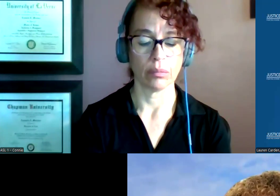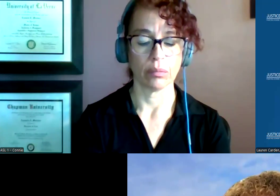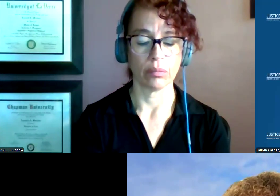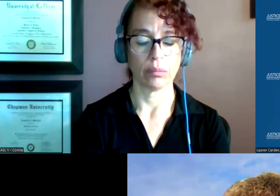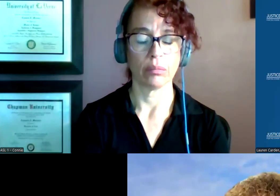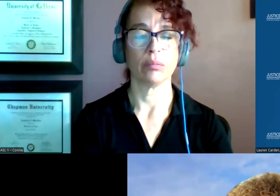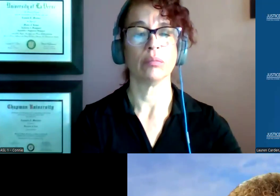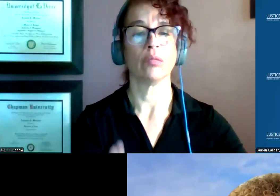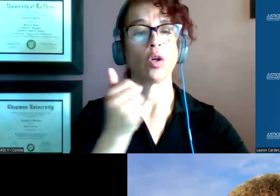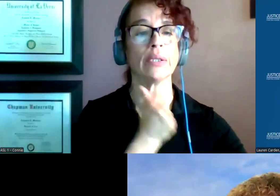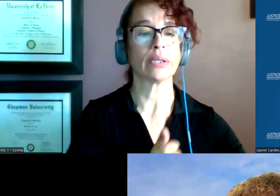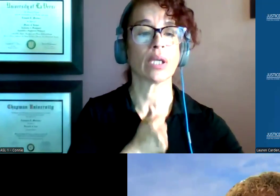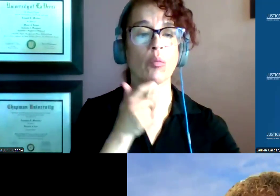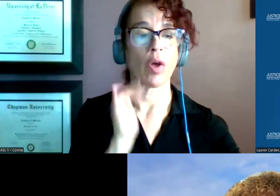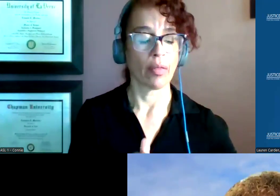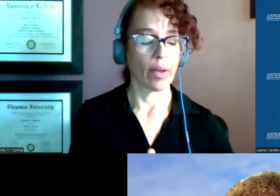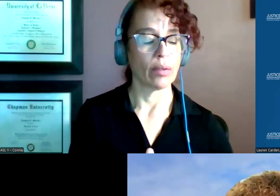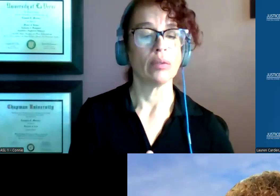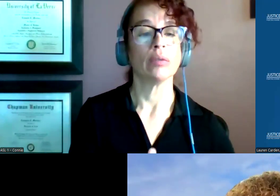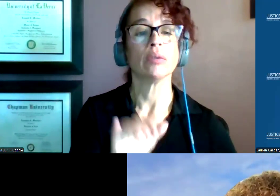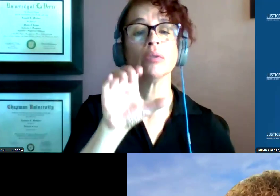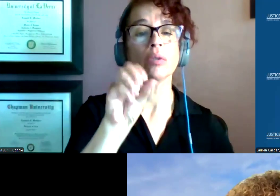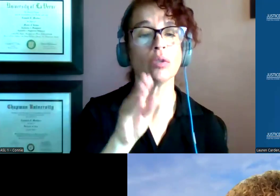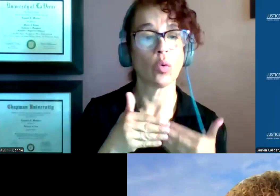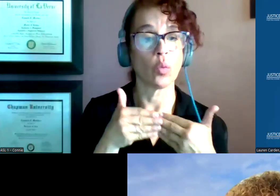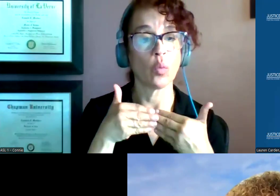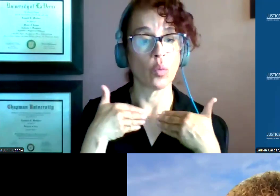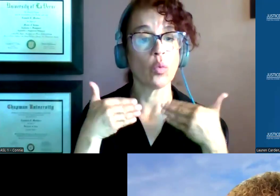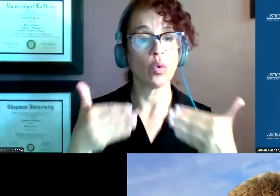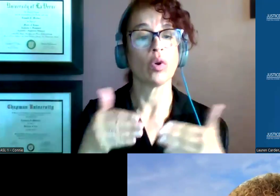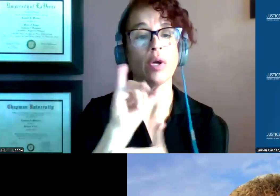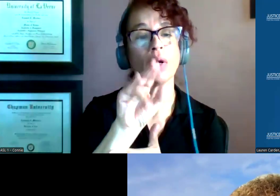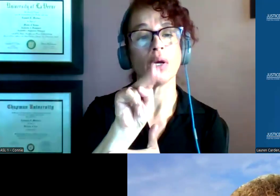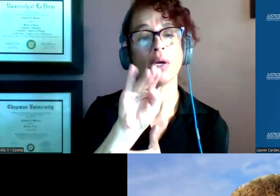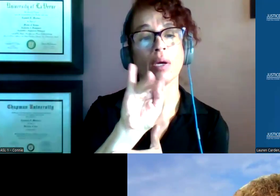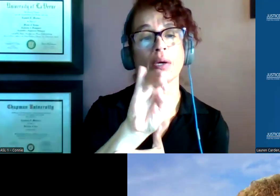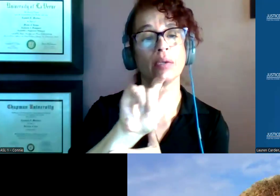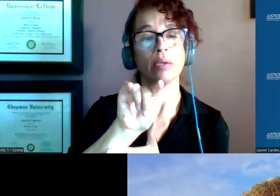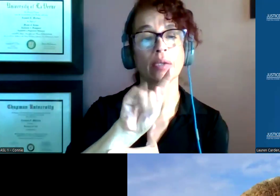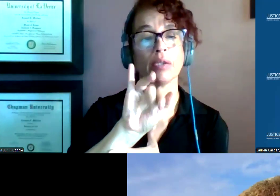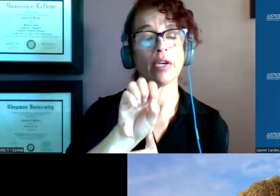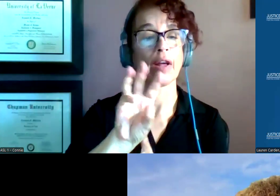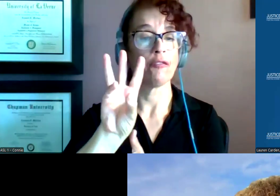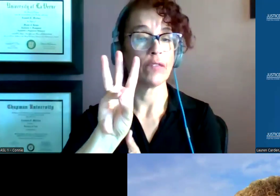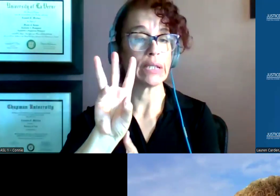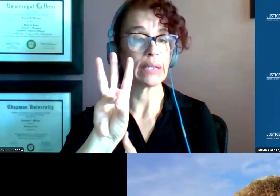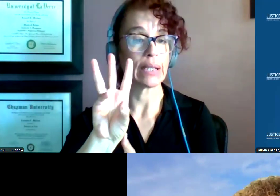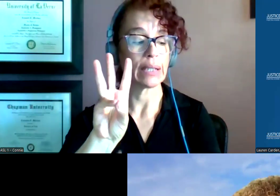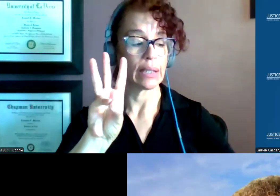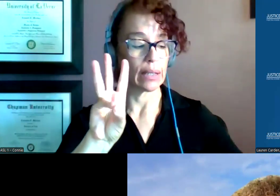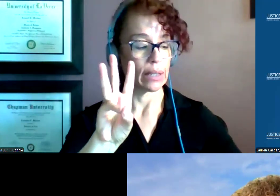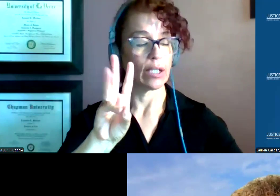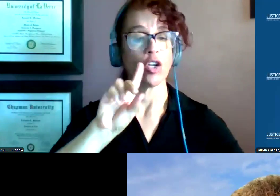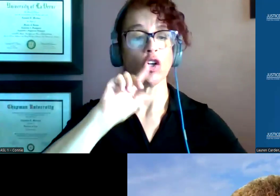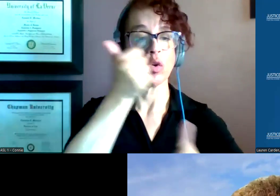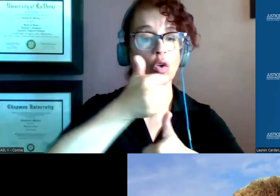Okay, sorry about that. So I'm going to move on to Initiative 6 to just discuss some of the